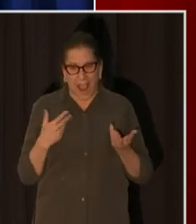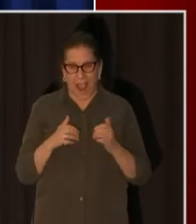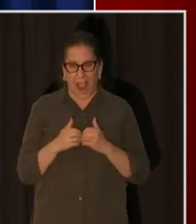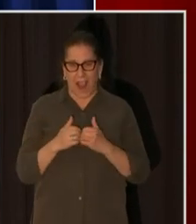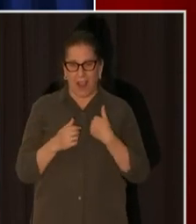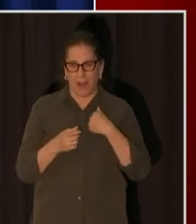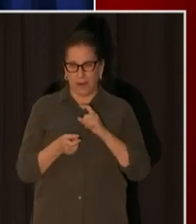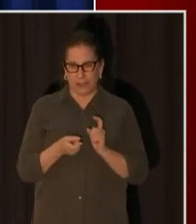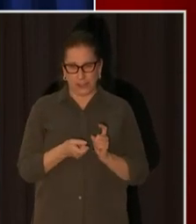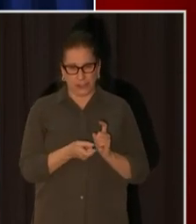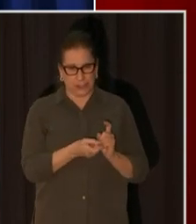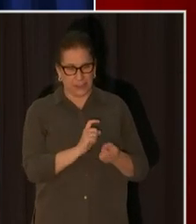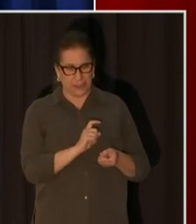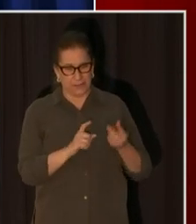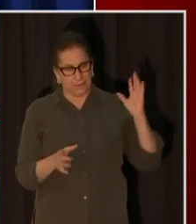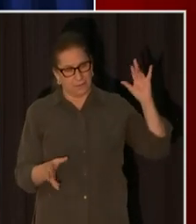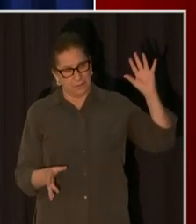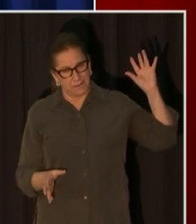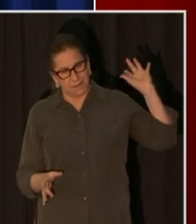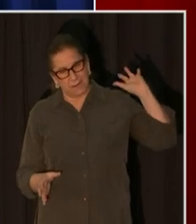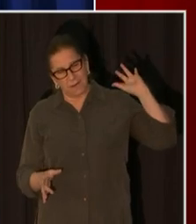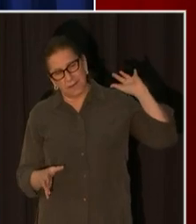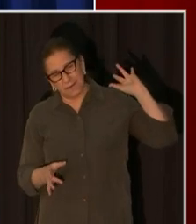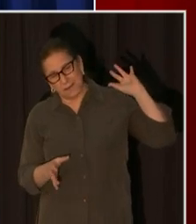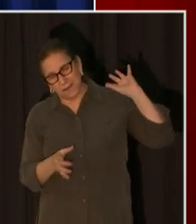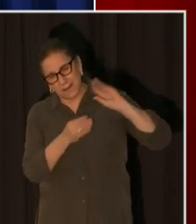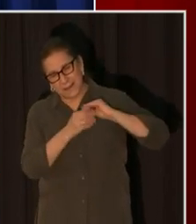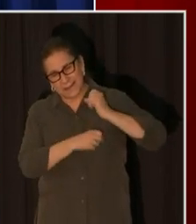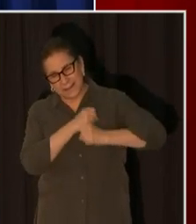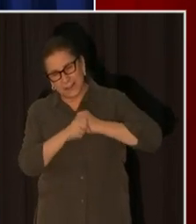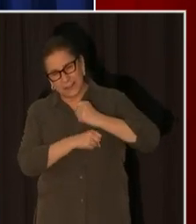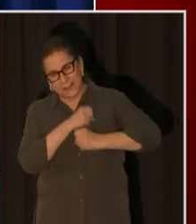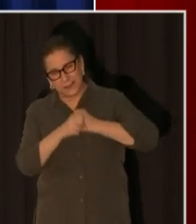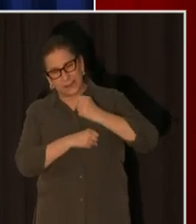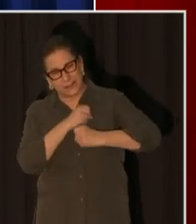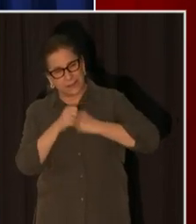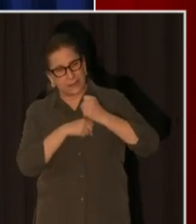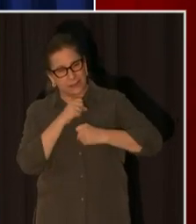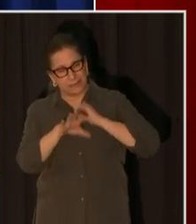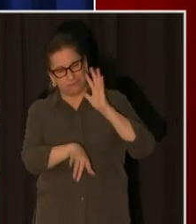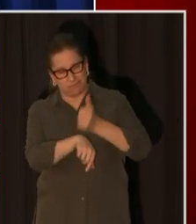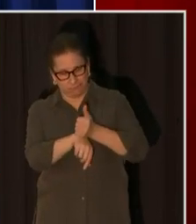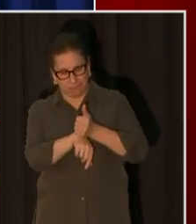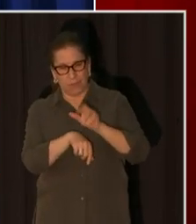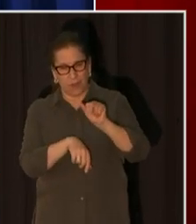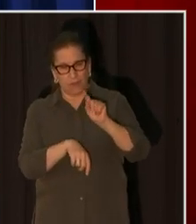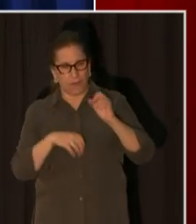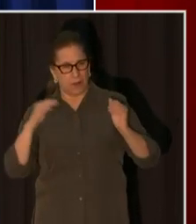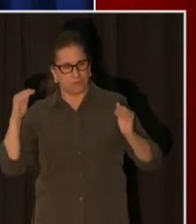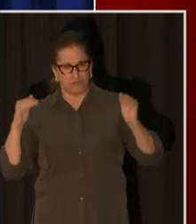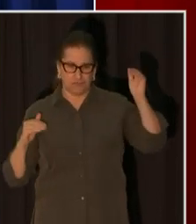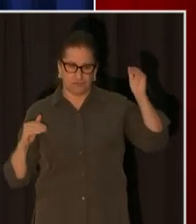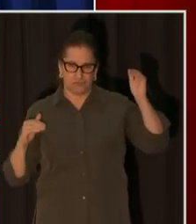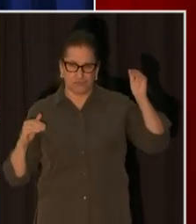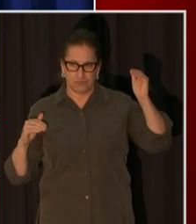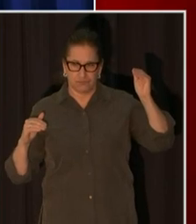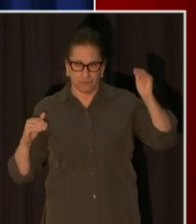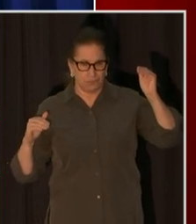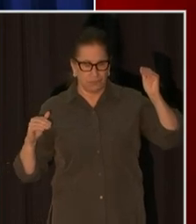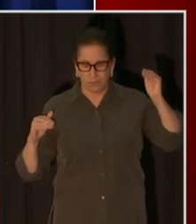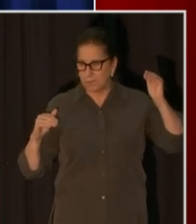playing out. But I just wondered if anyone, on the panel had any sense of why DC is being so underrepresented, and if there's anything